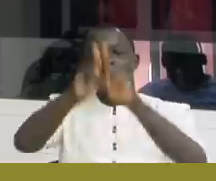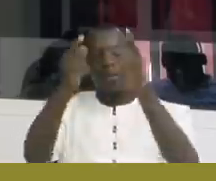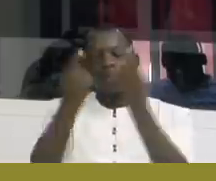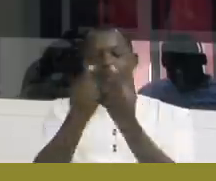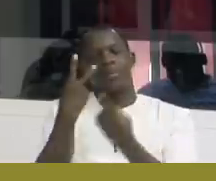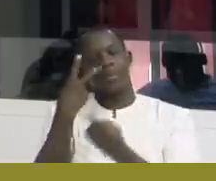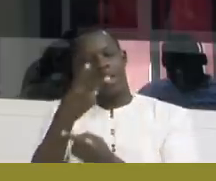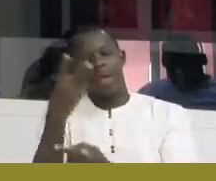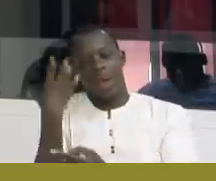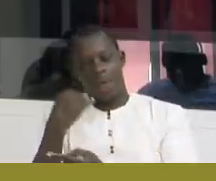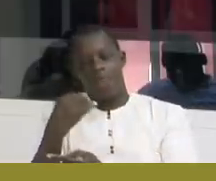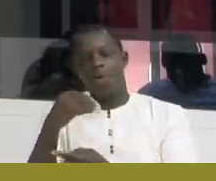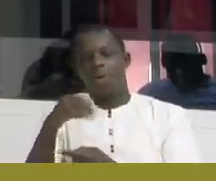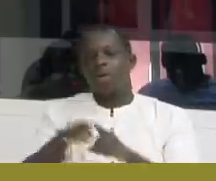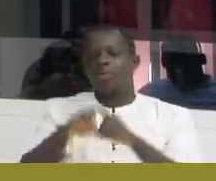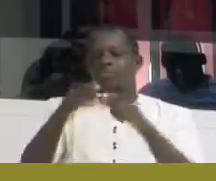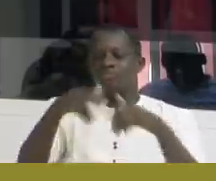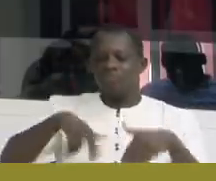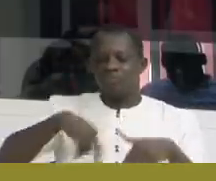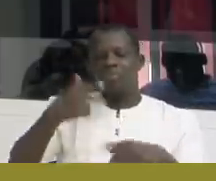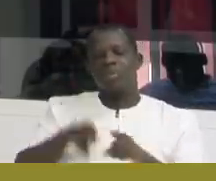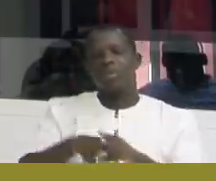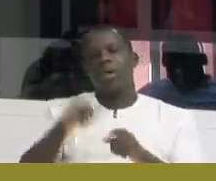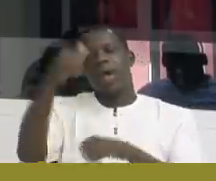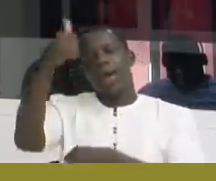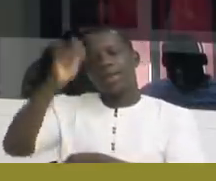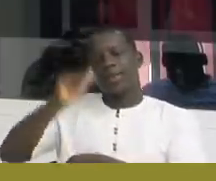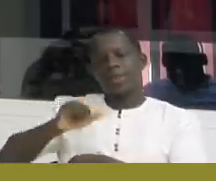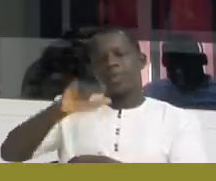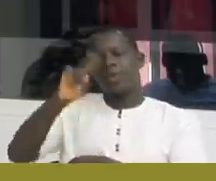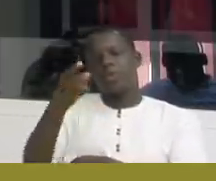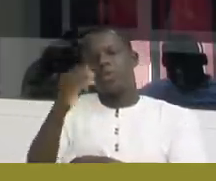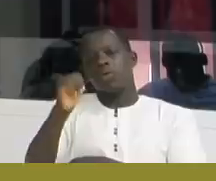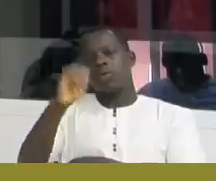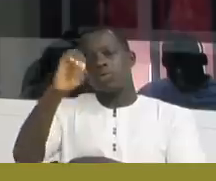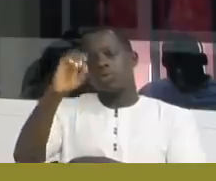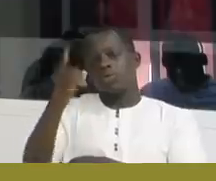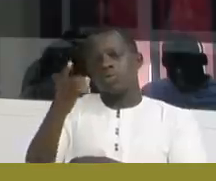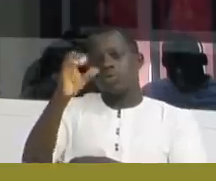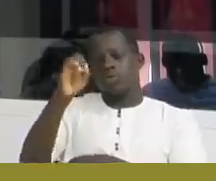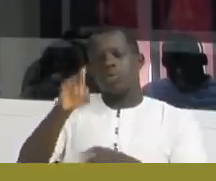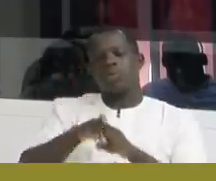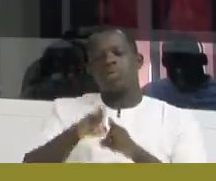doing. And Auntie Jojo had complained that her Mitsubishi